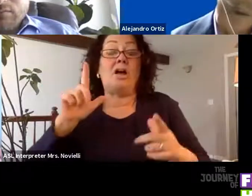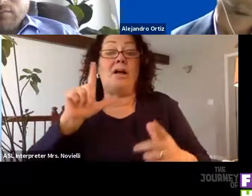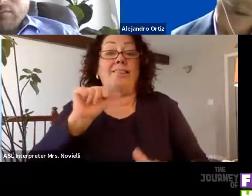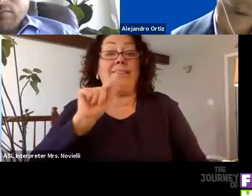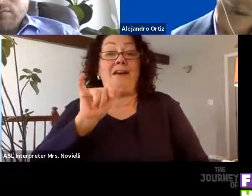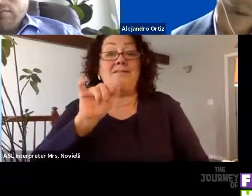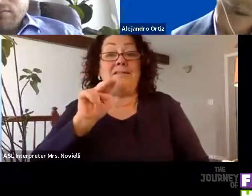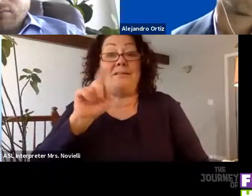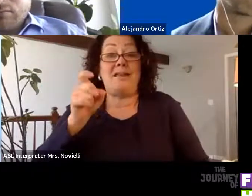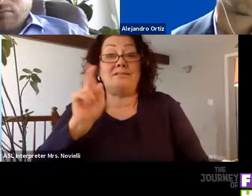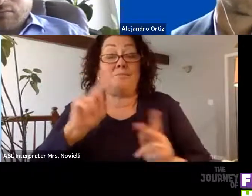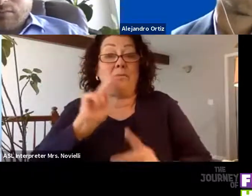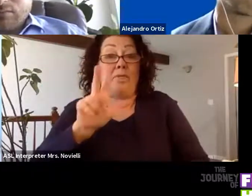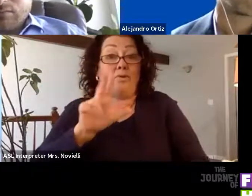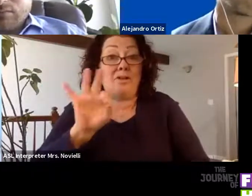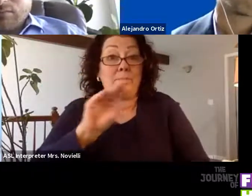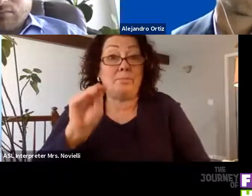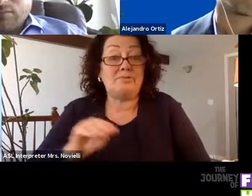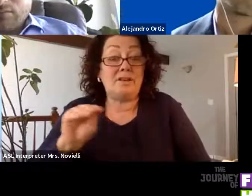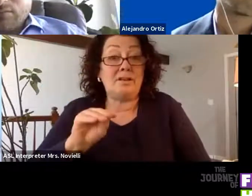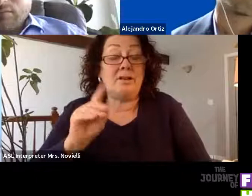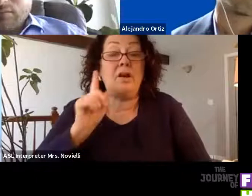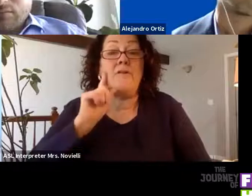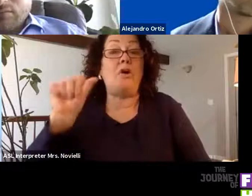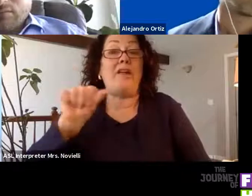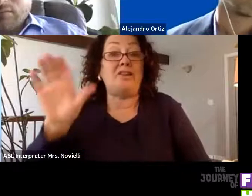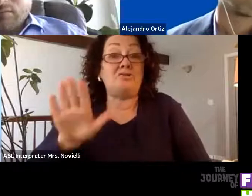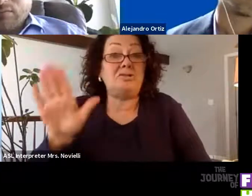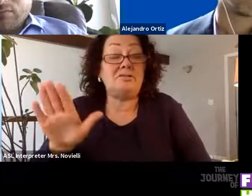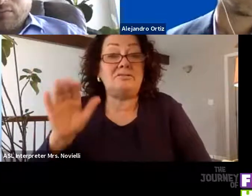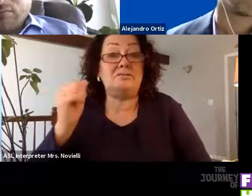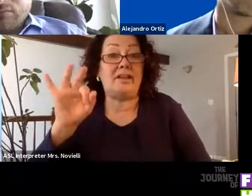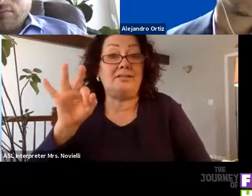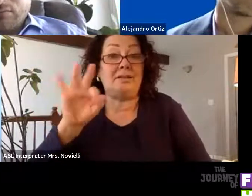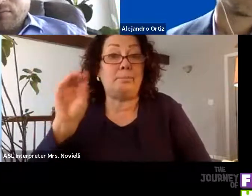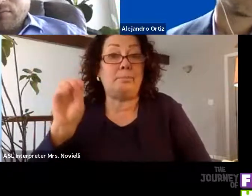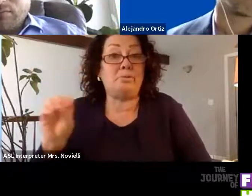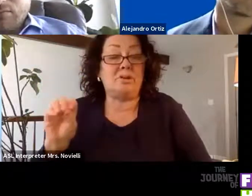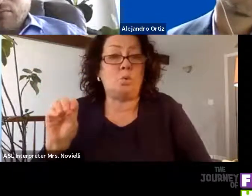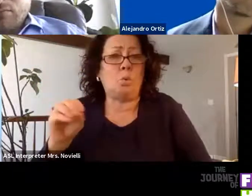and 19% for Asians. So that's a devastating